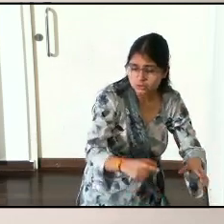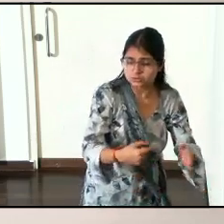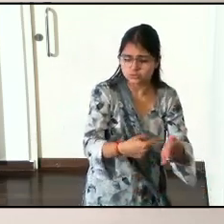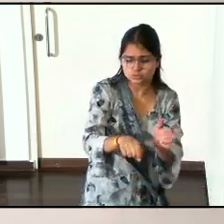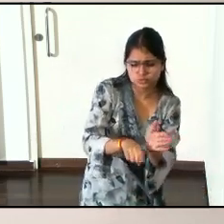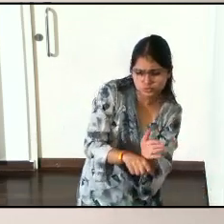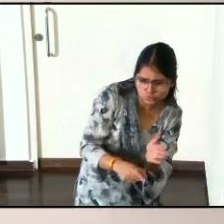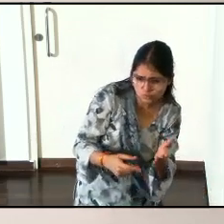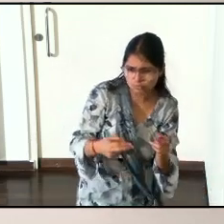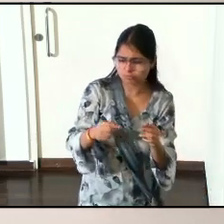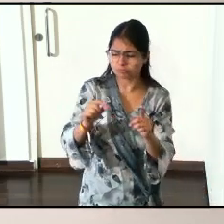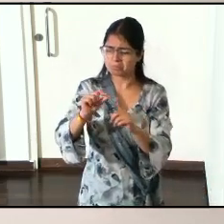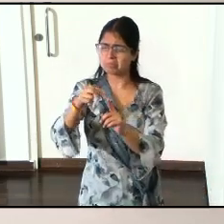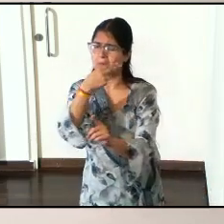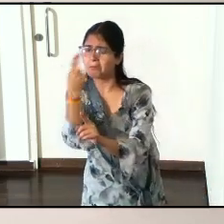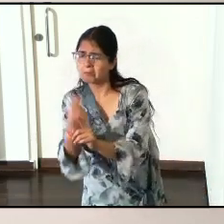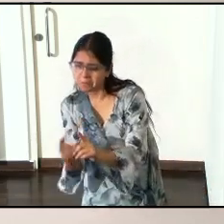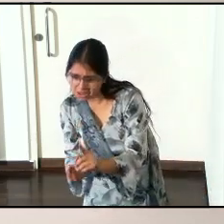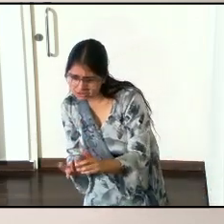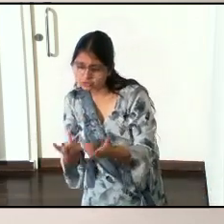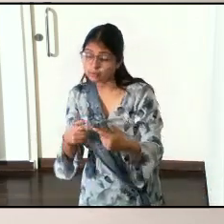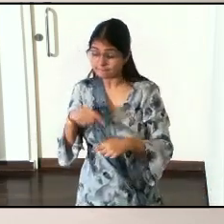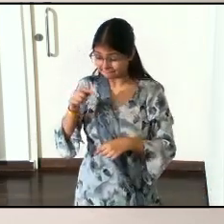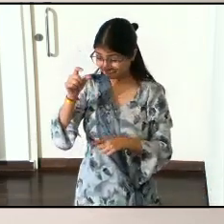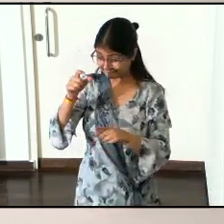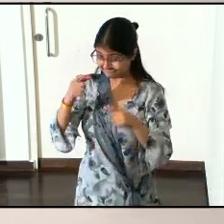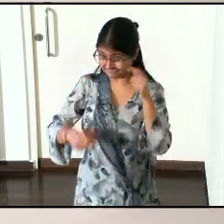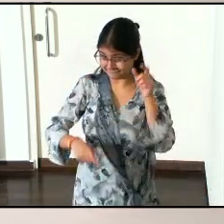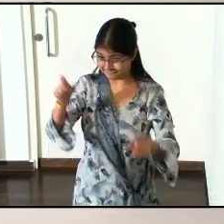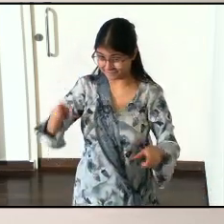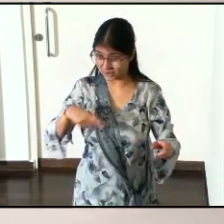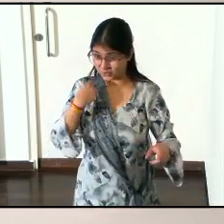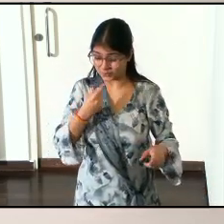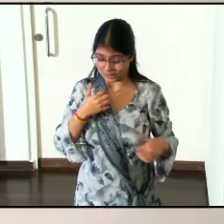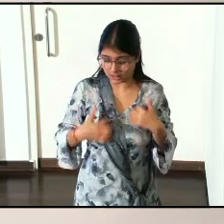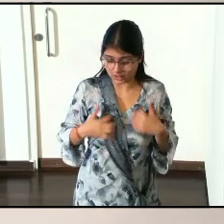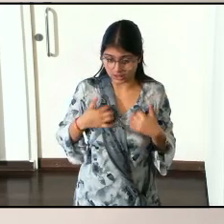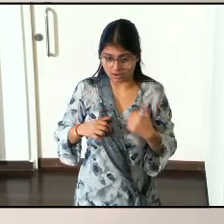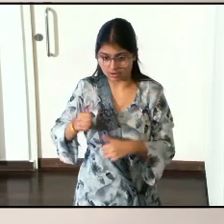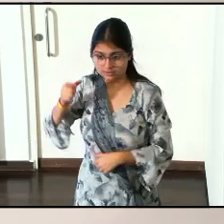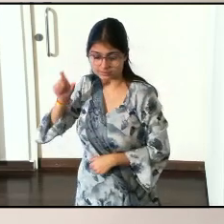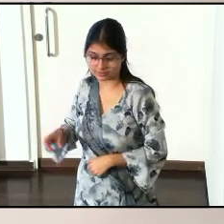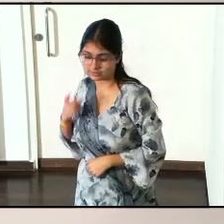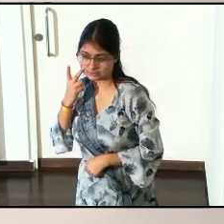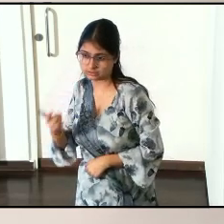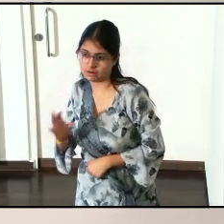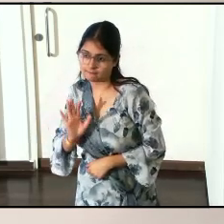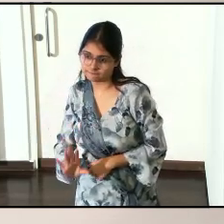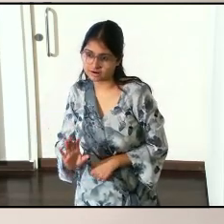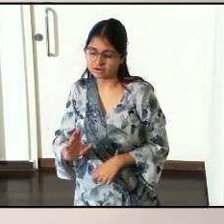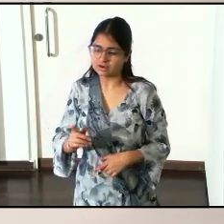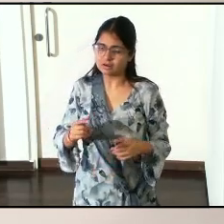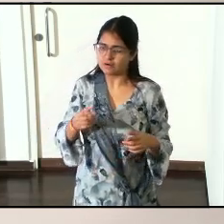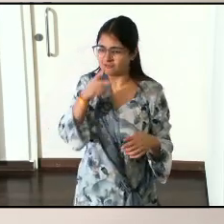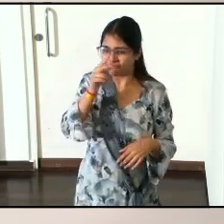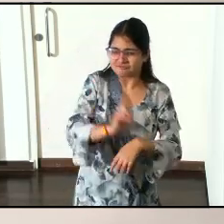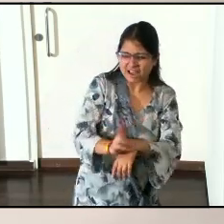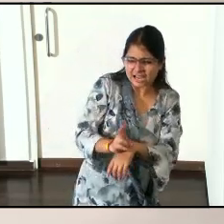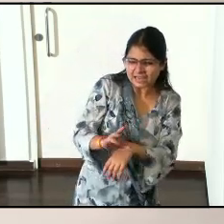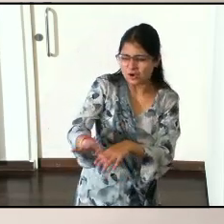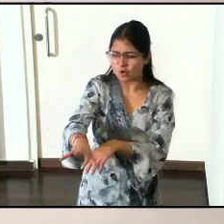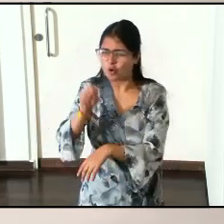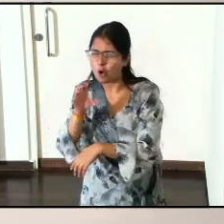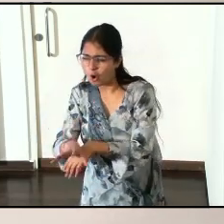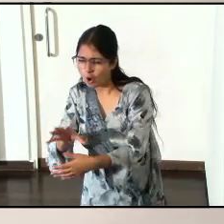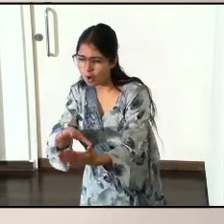on paintings and, the people whom I found far more interesting are the people who were the frauds, who could copy a